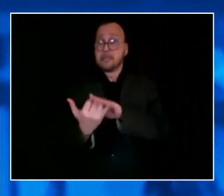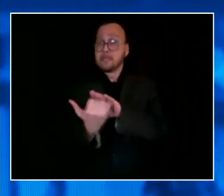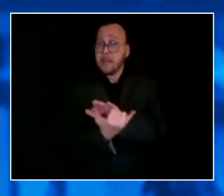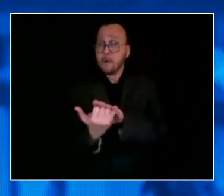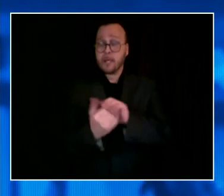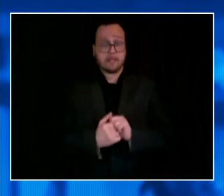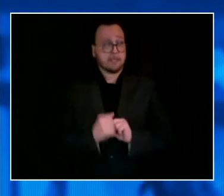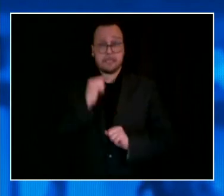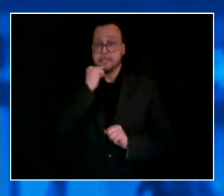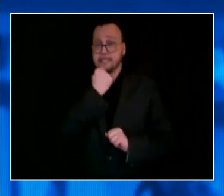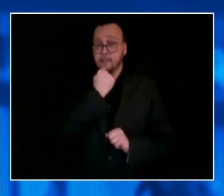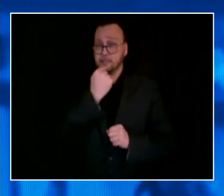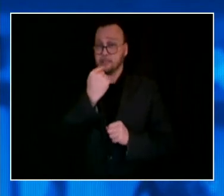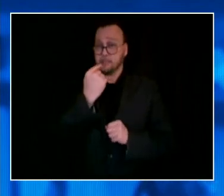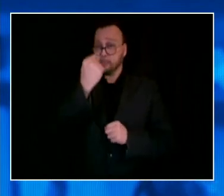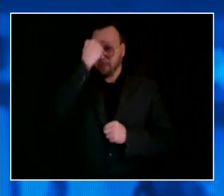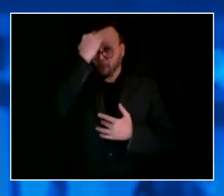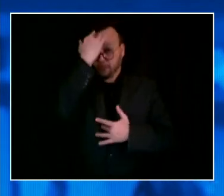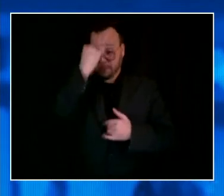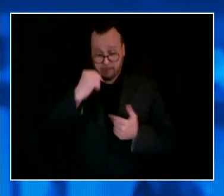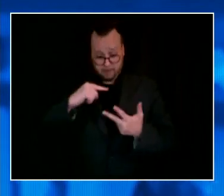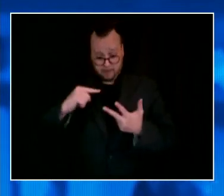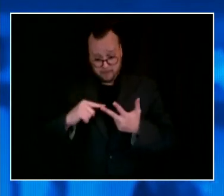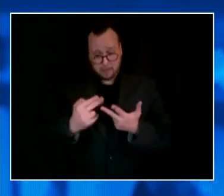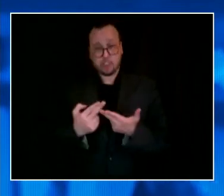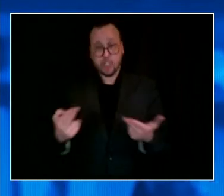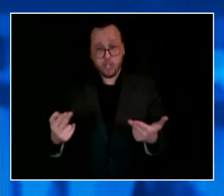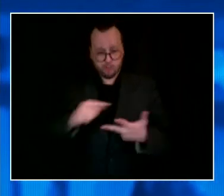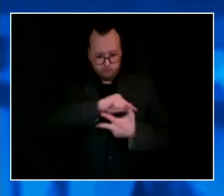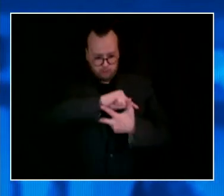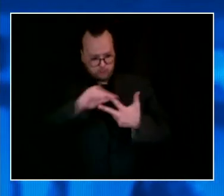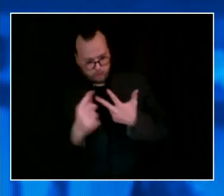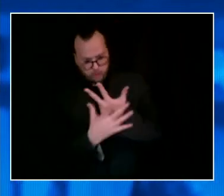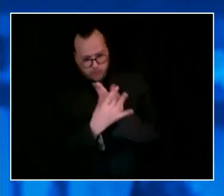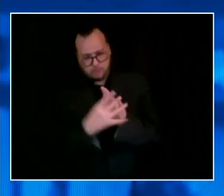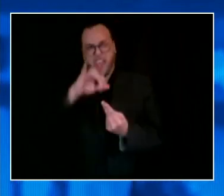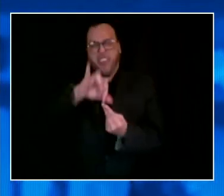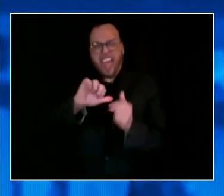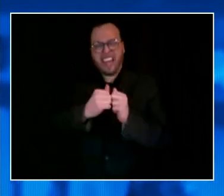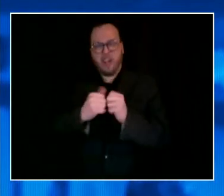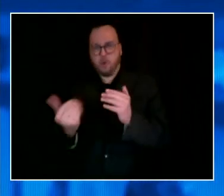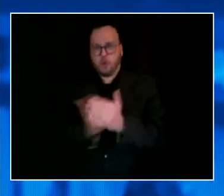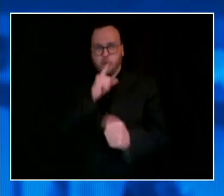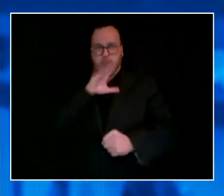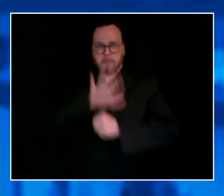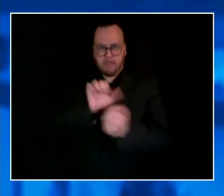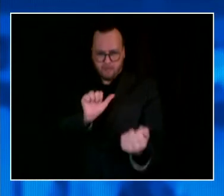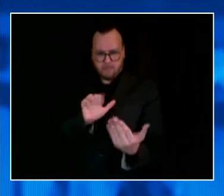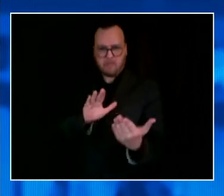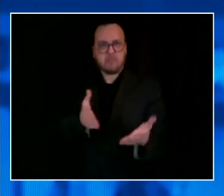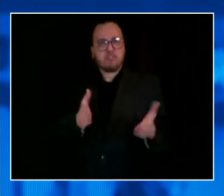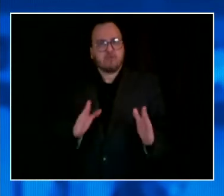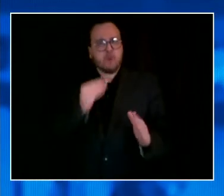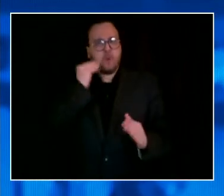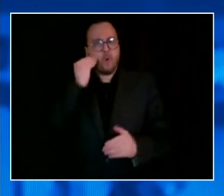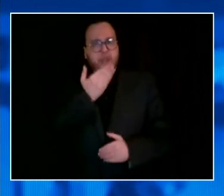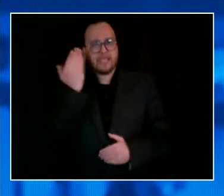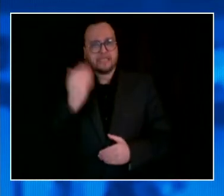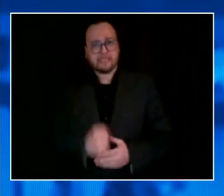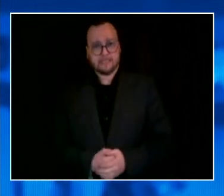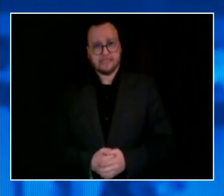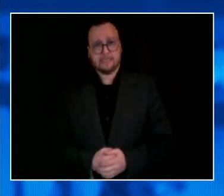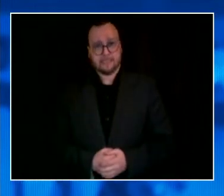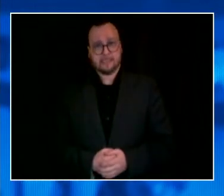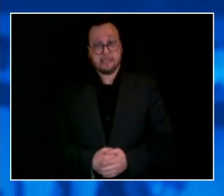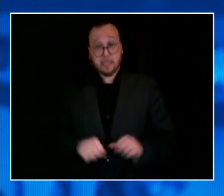illness, shelters. That is how we make a renewed commitment to tackling street homelessness. We can do this, New